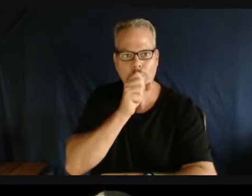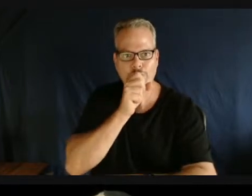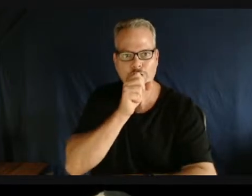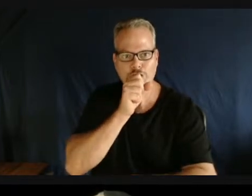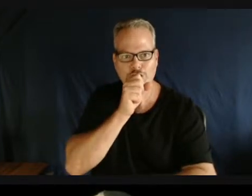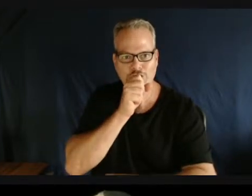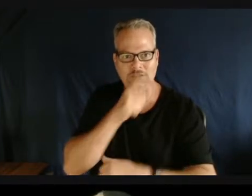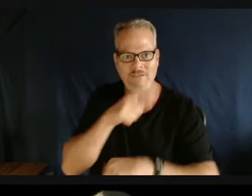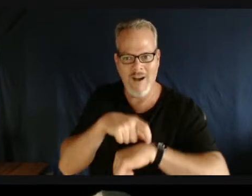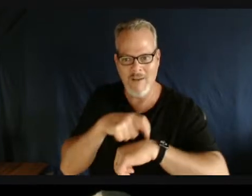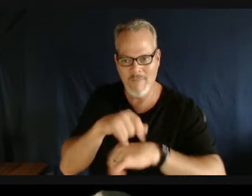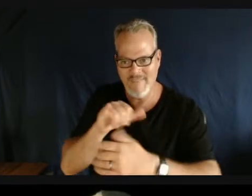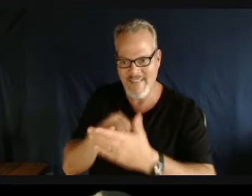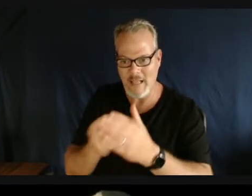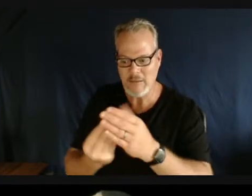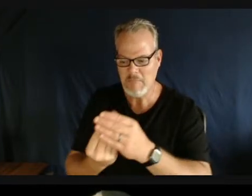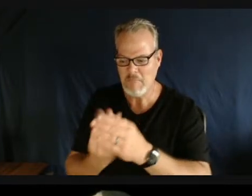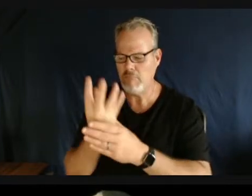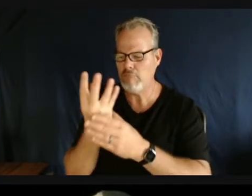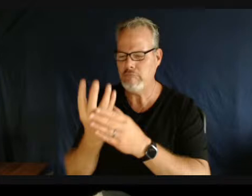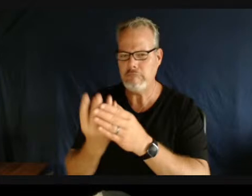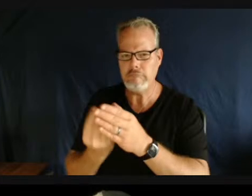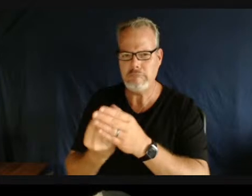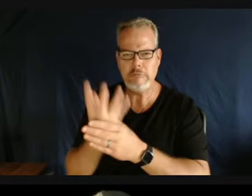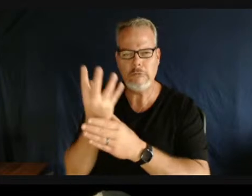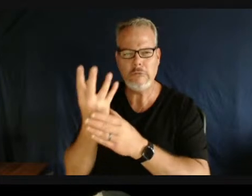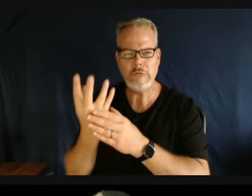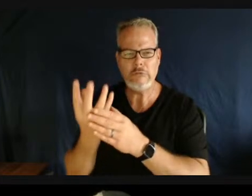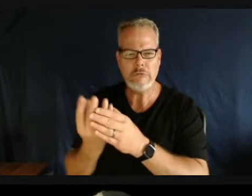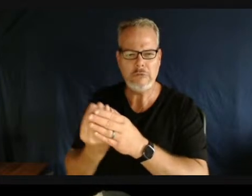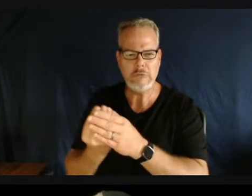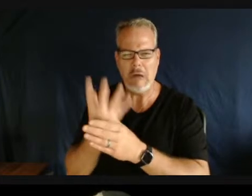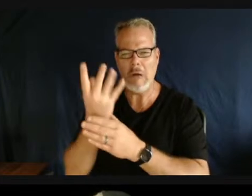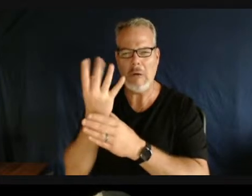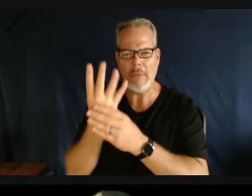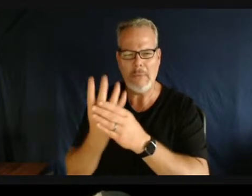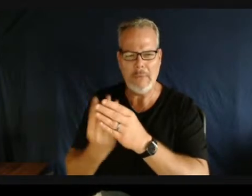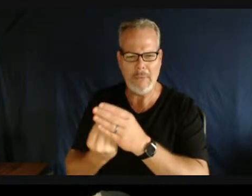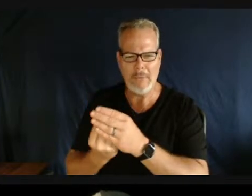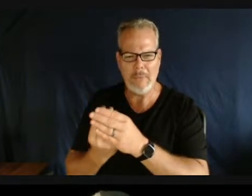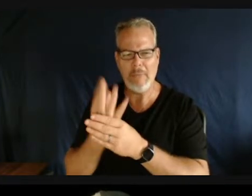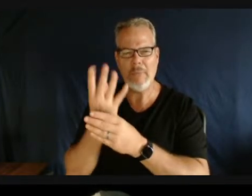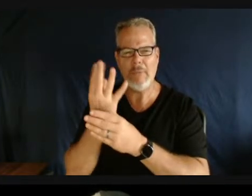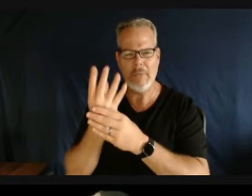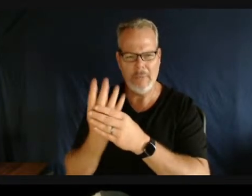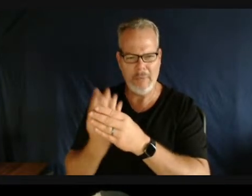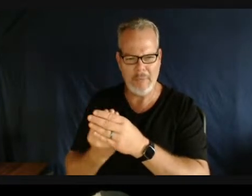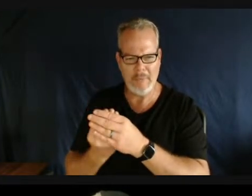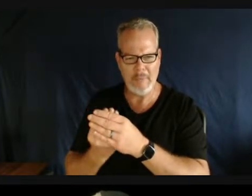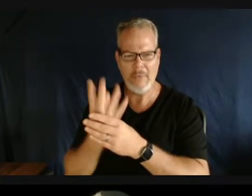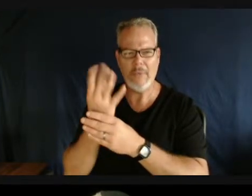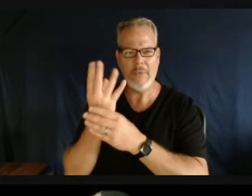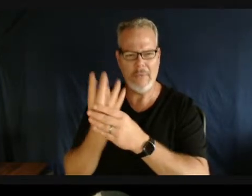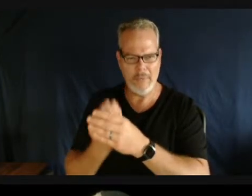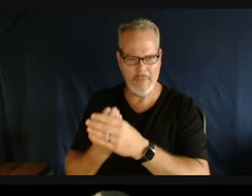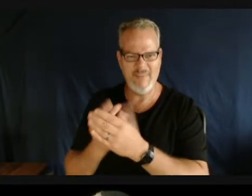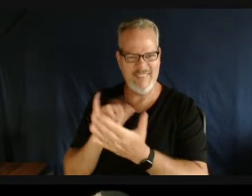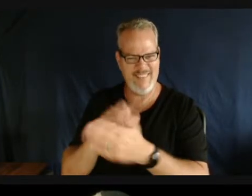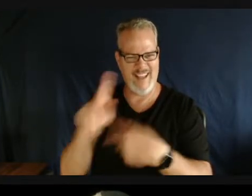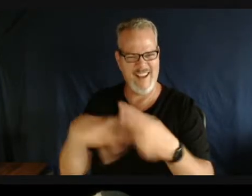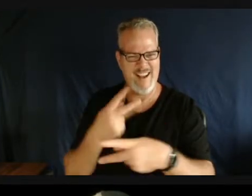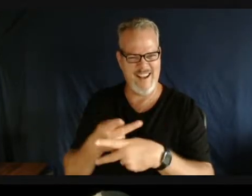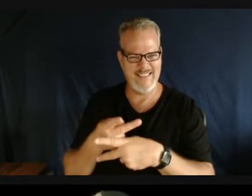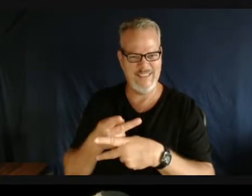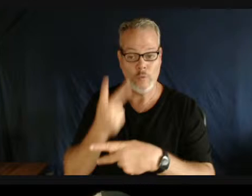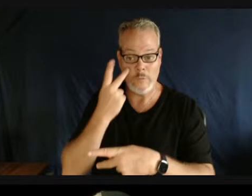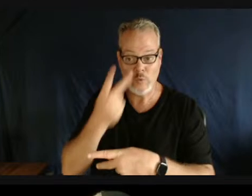lava oozing out with its gas pistoning, leaking from the vent, that kind of thing. And so if you look at the episode duration in